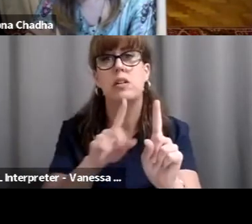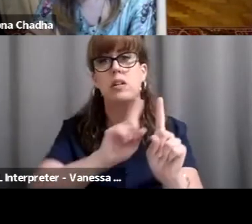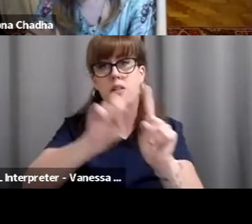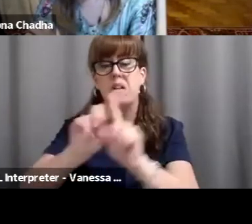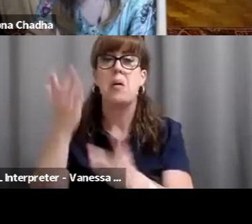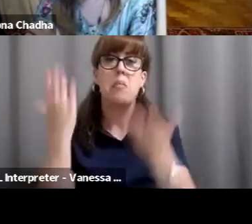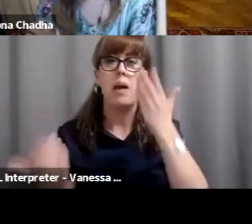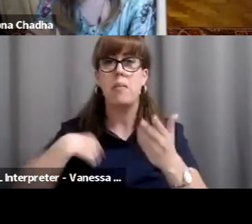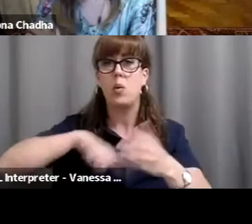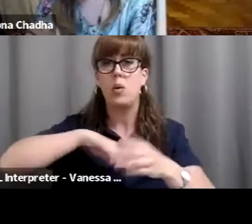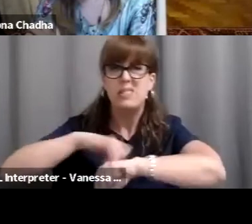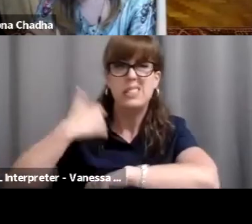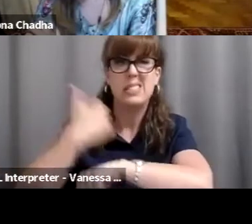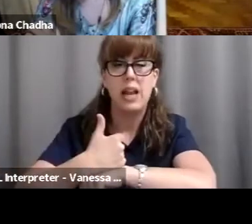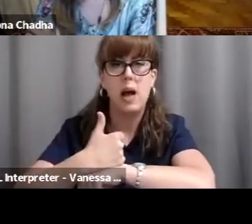platform for,